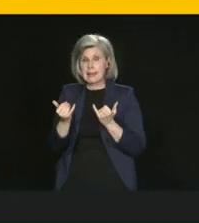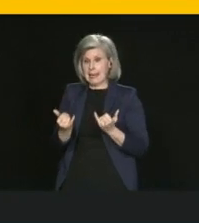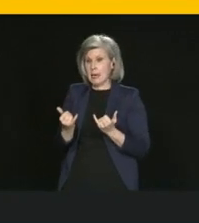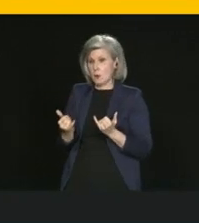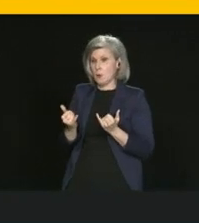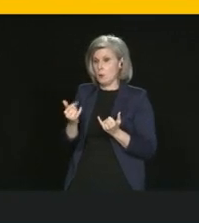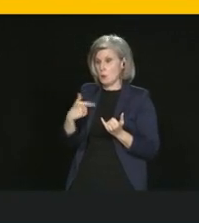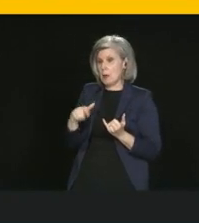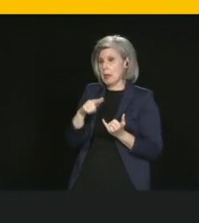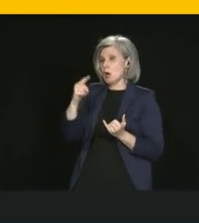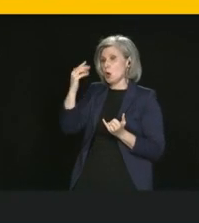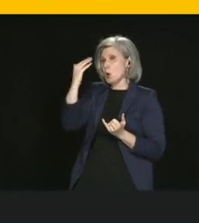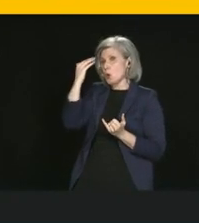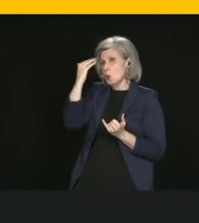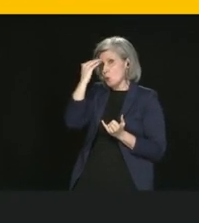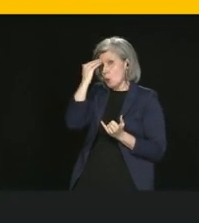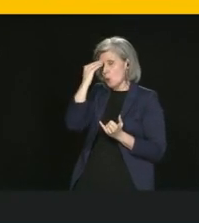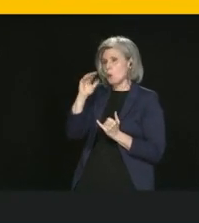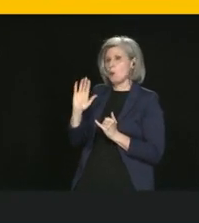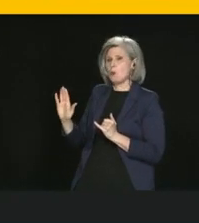cost.